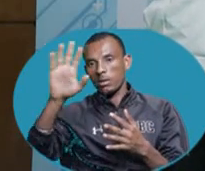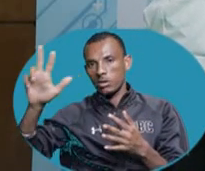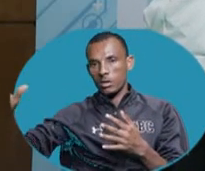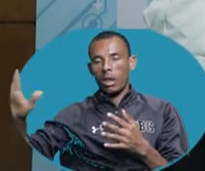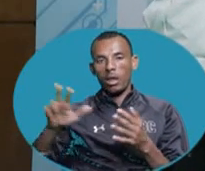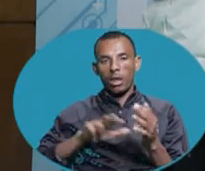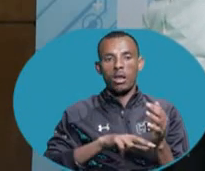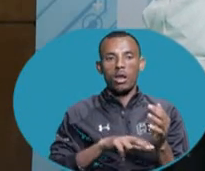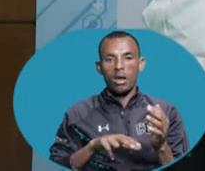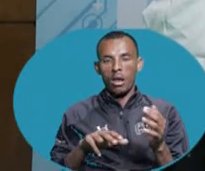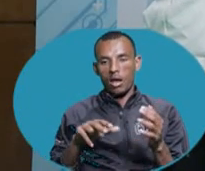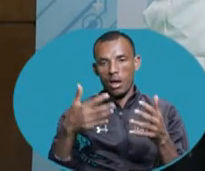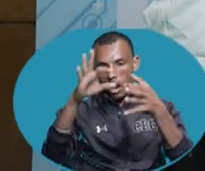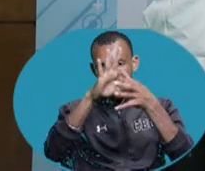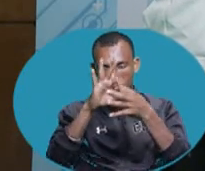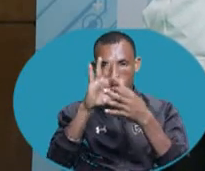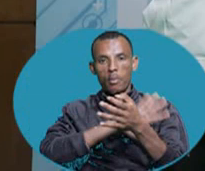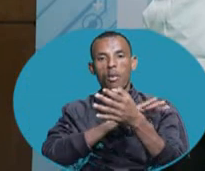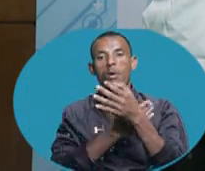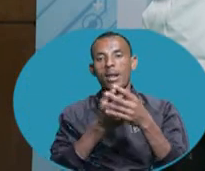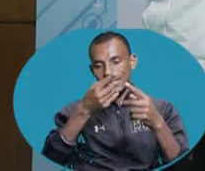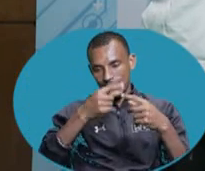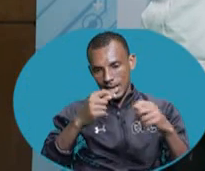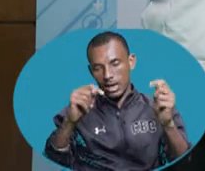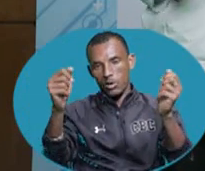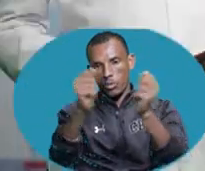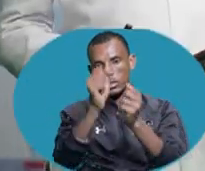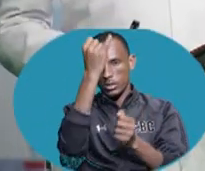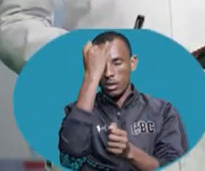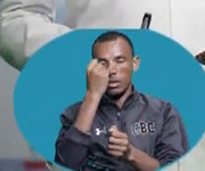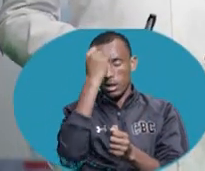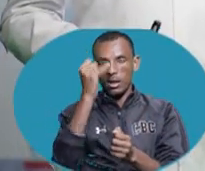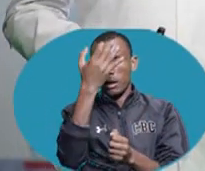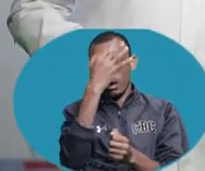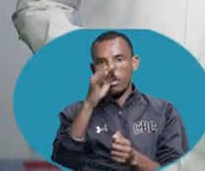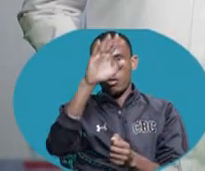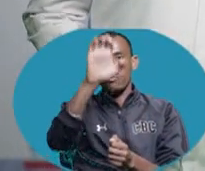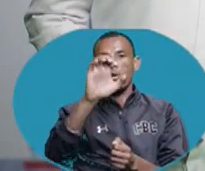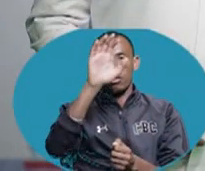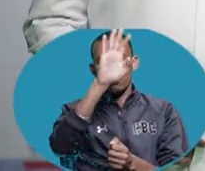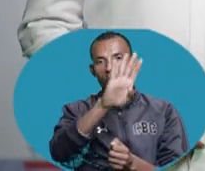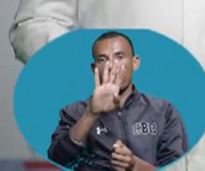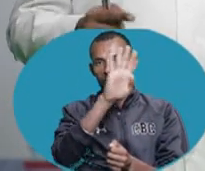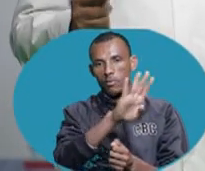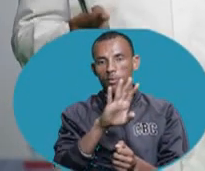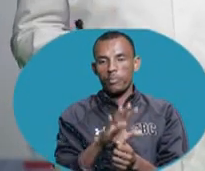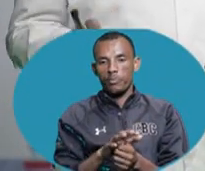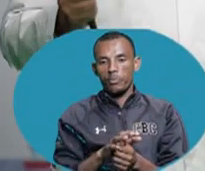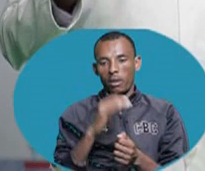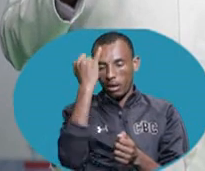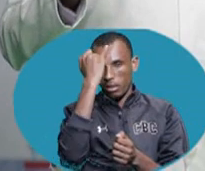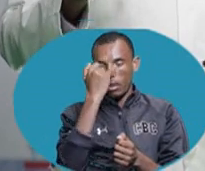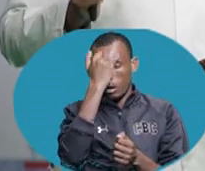power struggled with Italy. In 1944, Italy